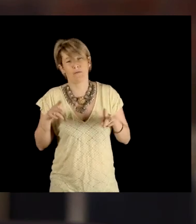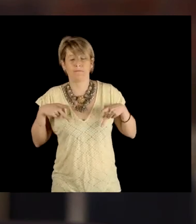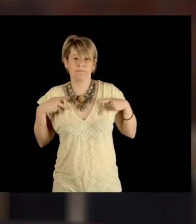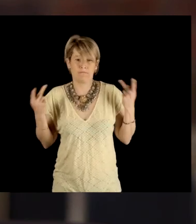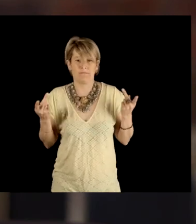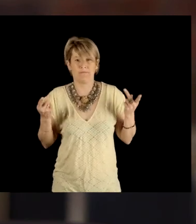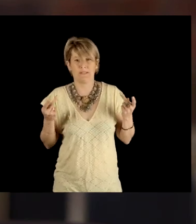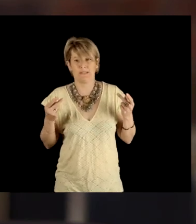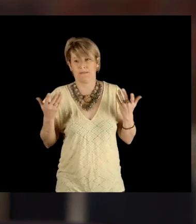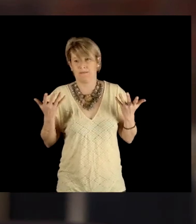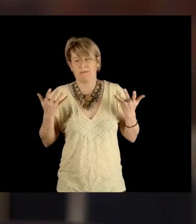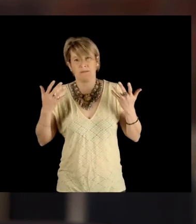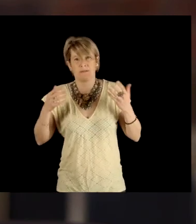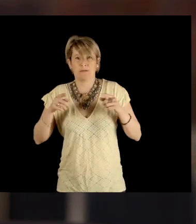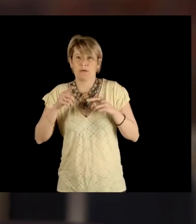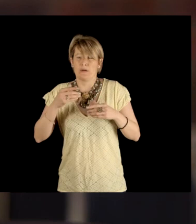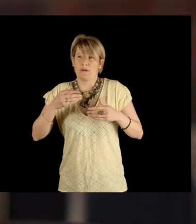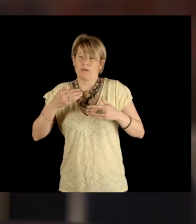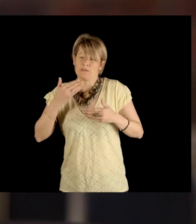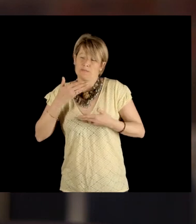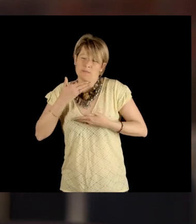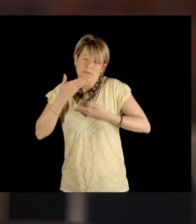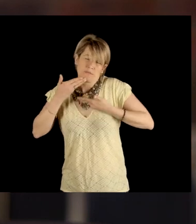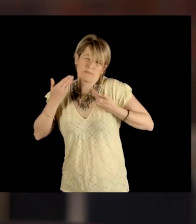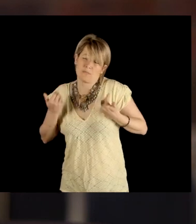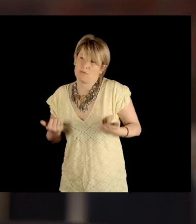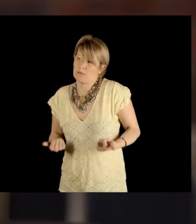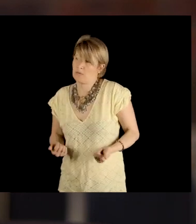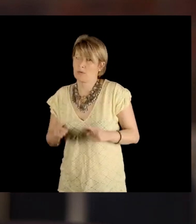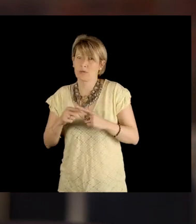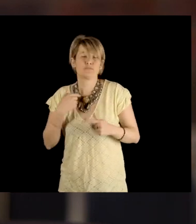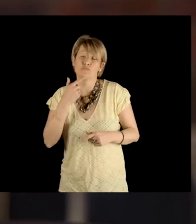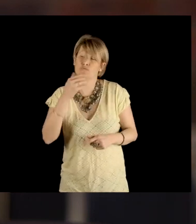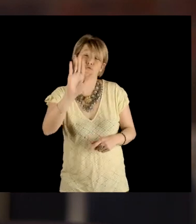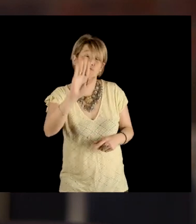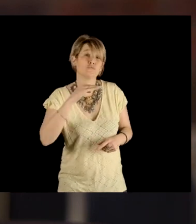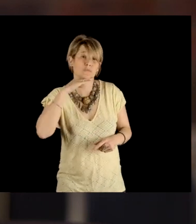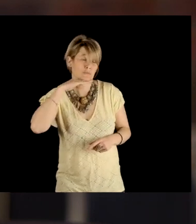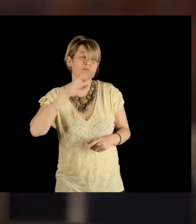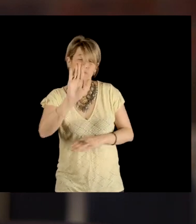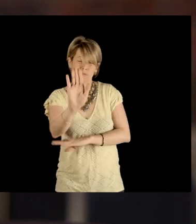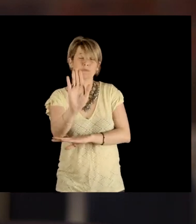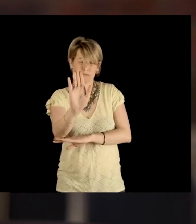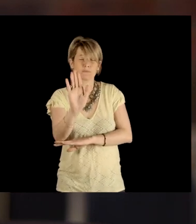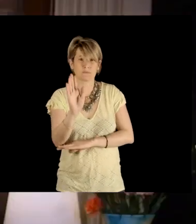longer lasting experiences. I assure you, I promise you, you will have